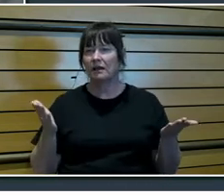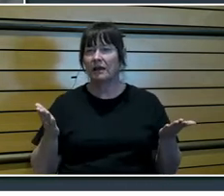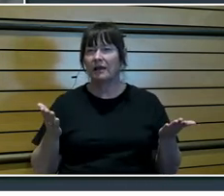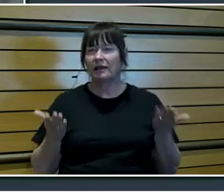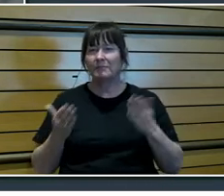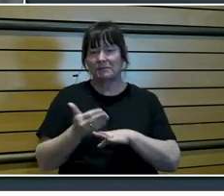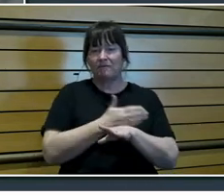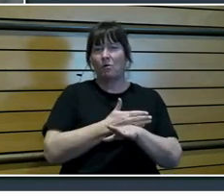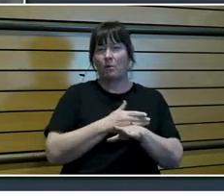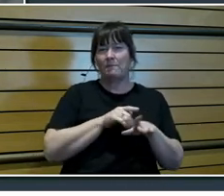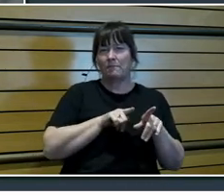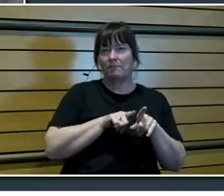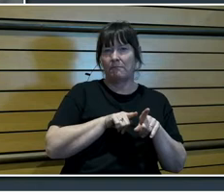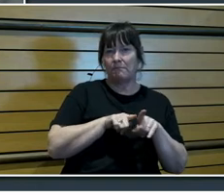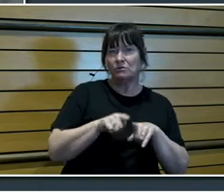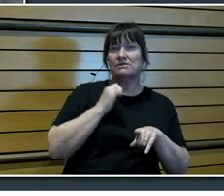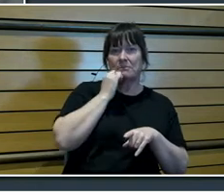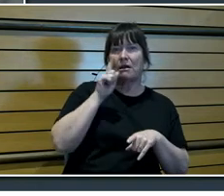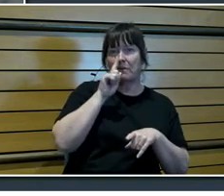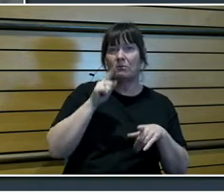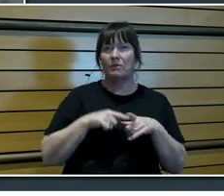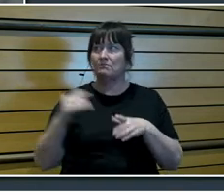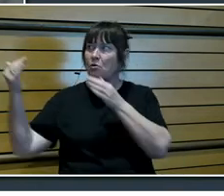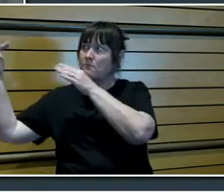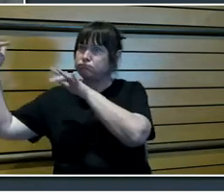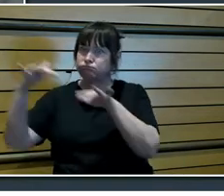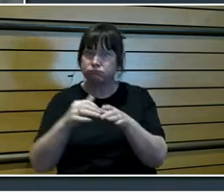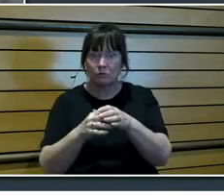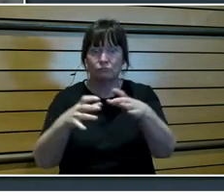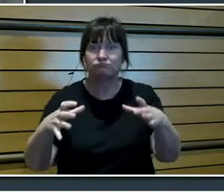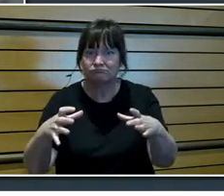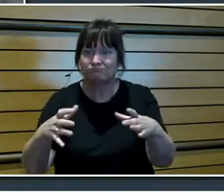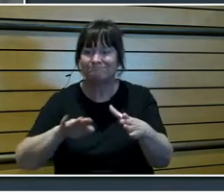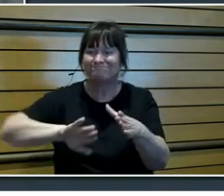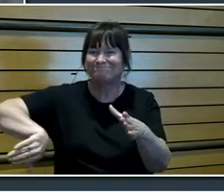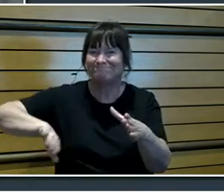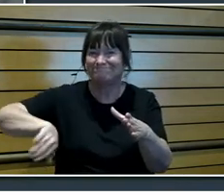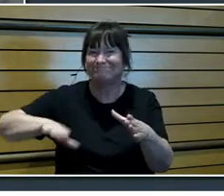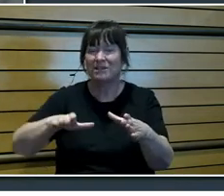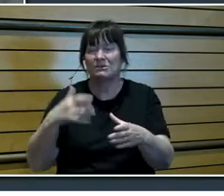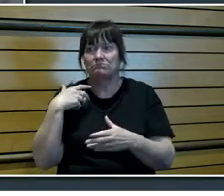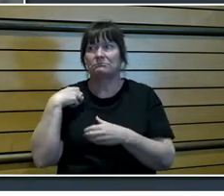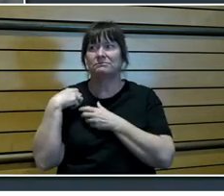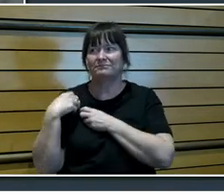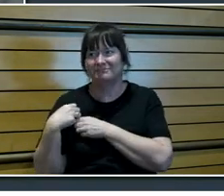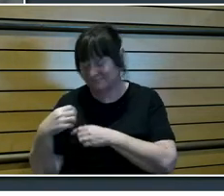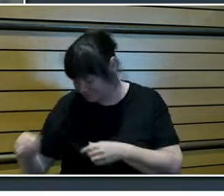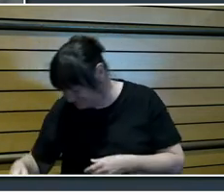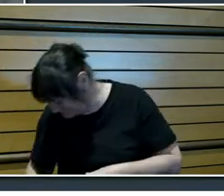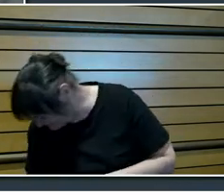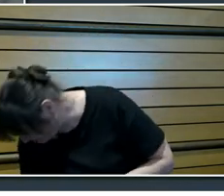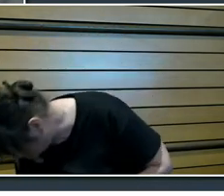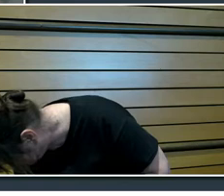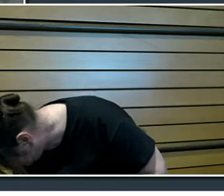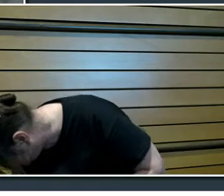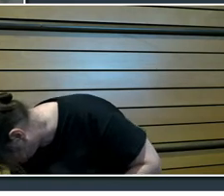majority. So I see I have an obligation towards the treaty as a person that has entered this country because of that document.